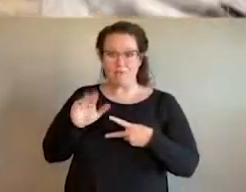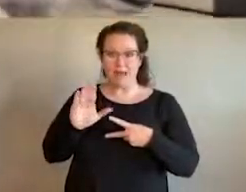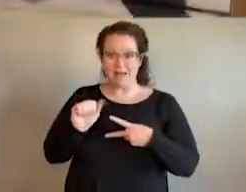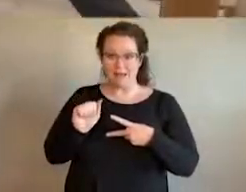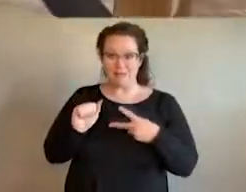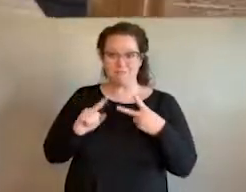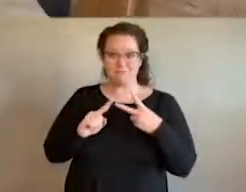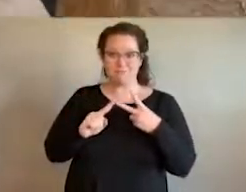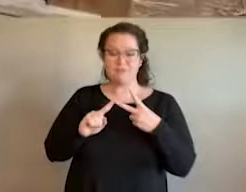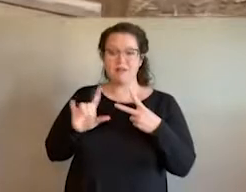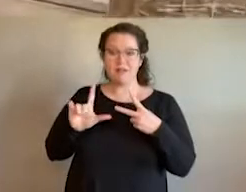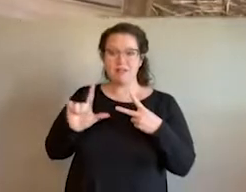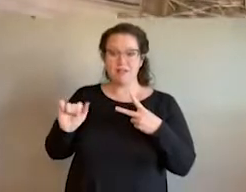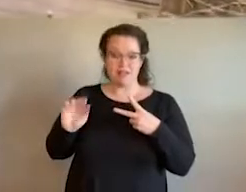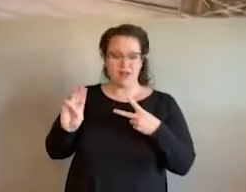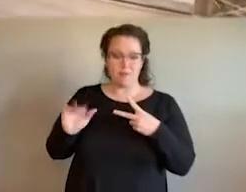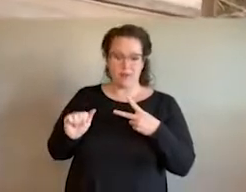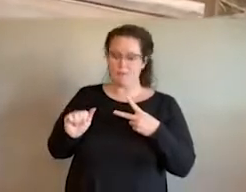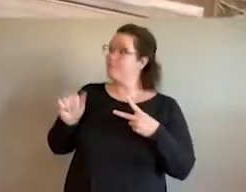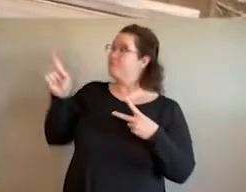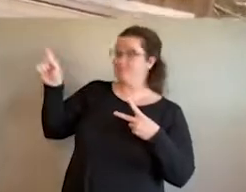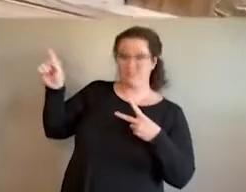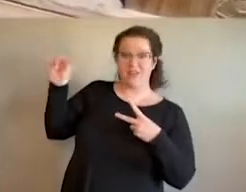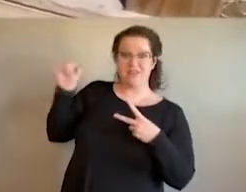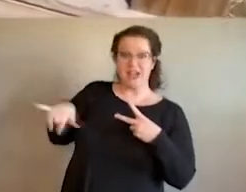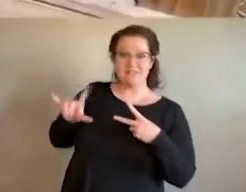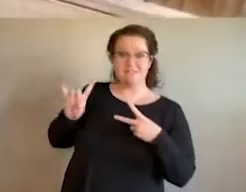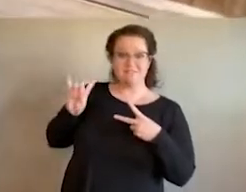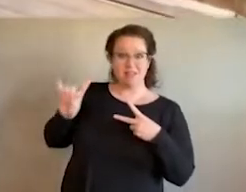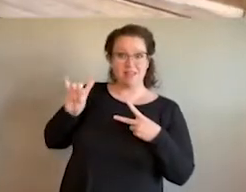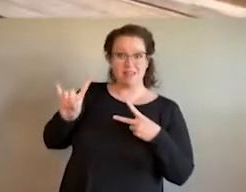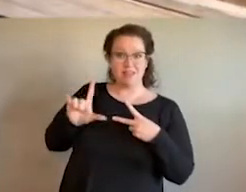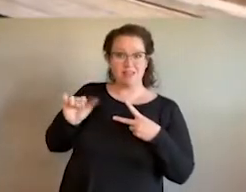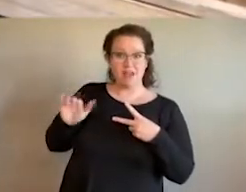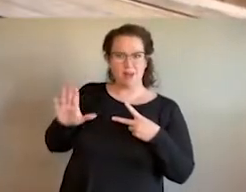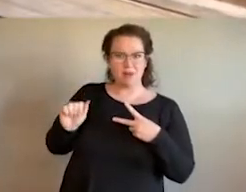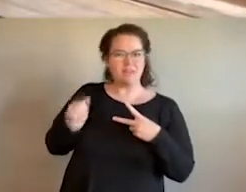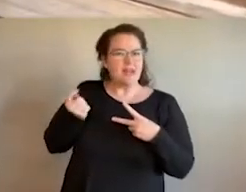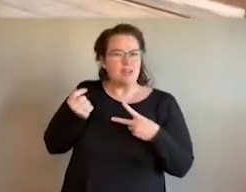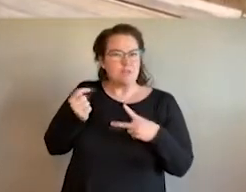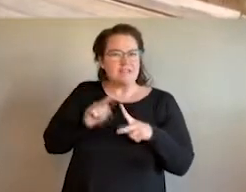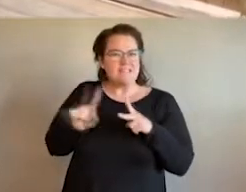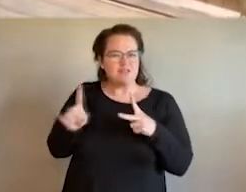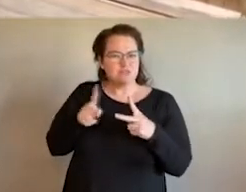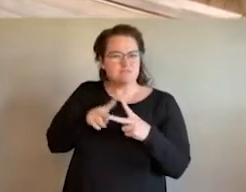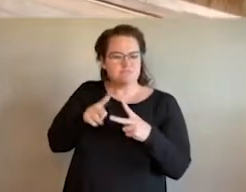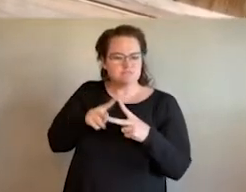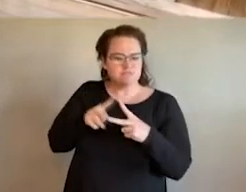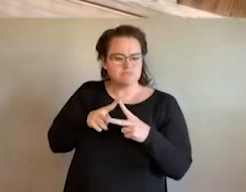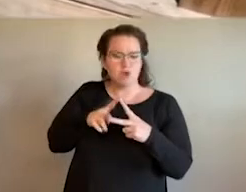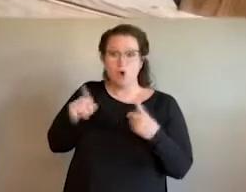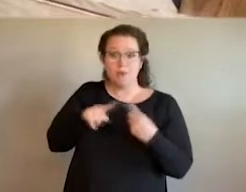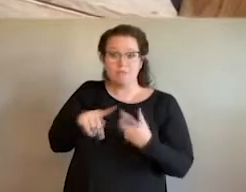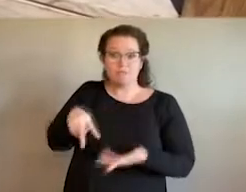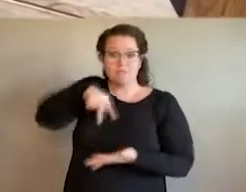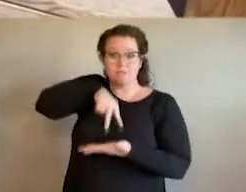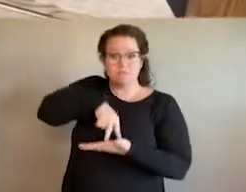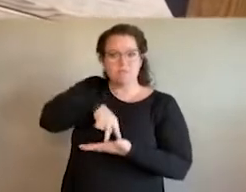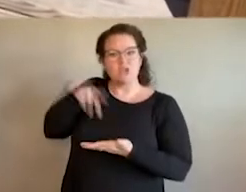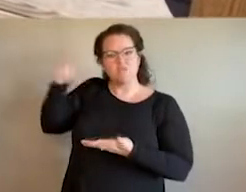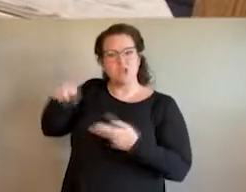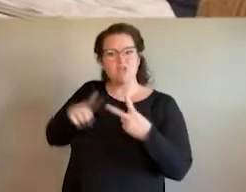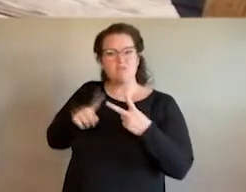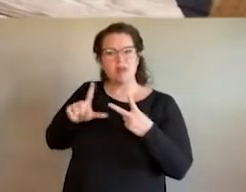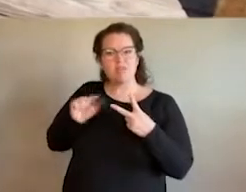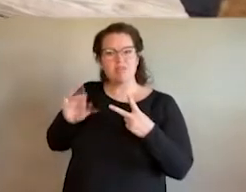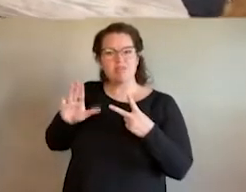right here. Her name is Lana. You're gonna notice some differences between her and our alpacas. Number one, when she stands up, you'll notice she's quite a bit bigger